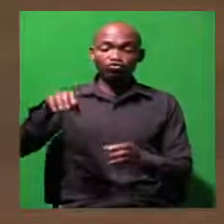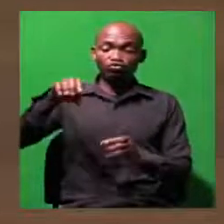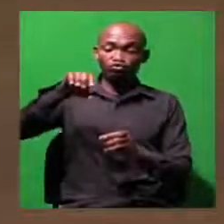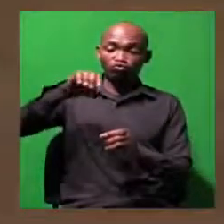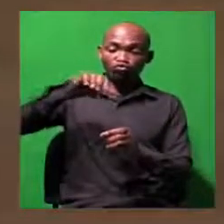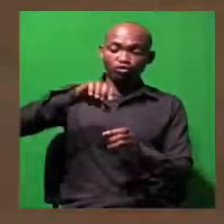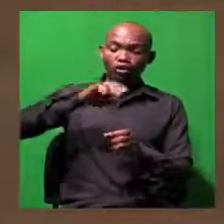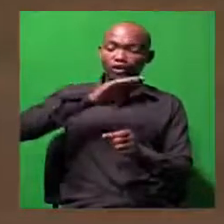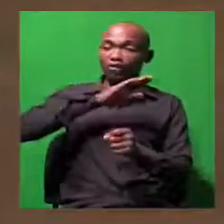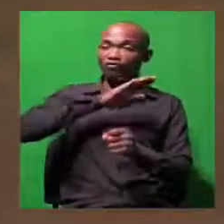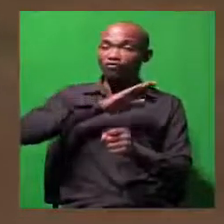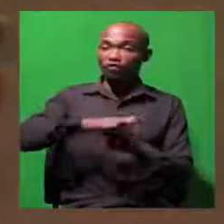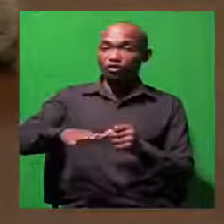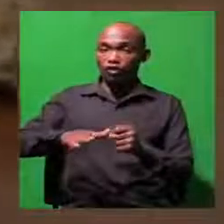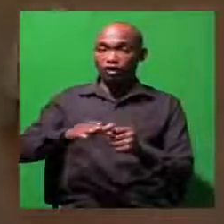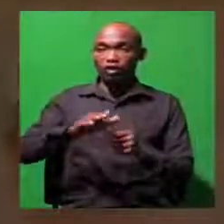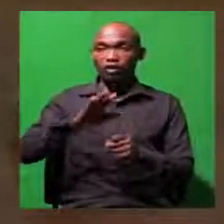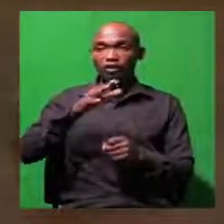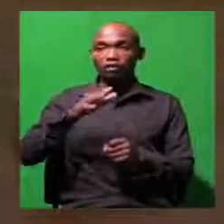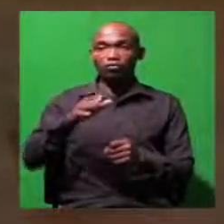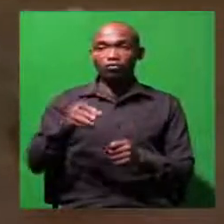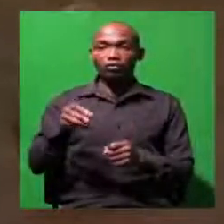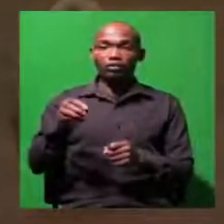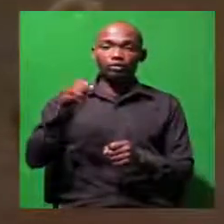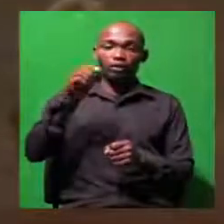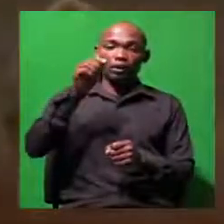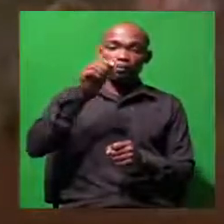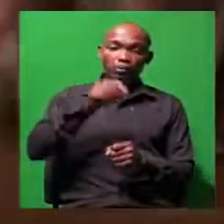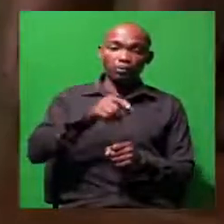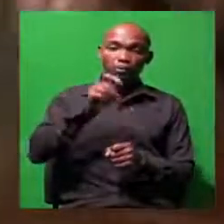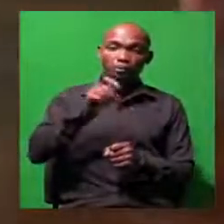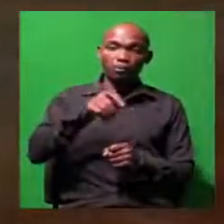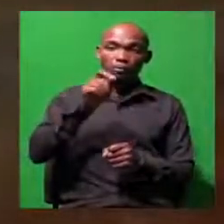until the last drop.